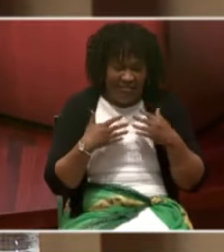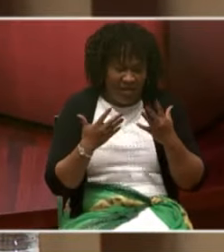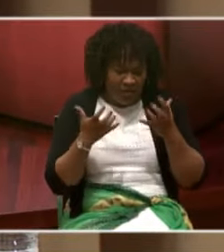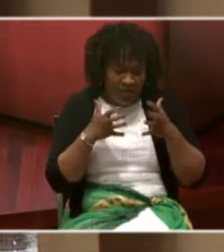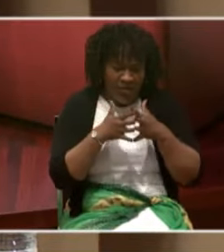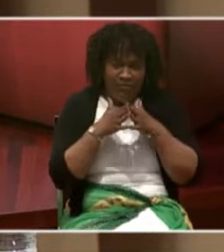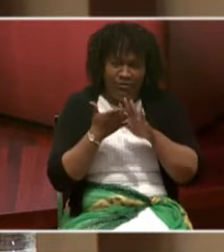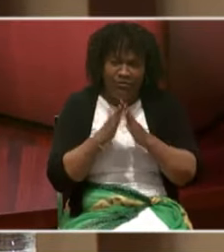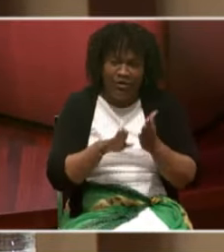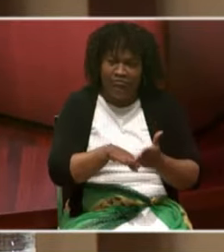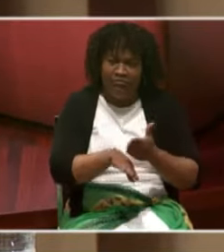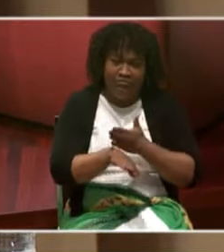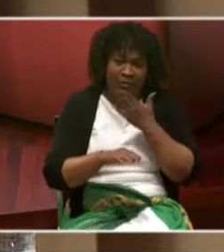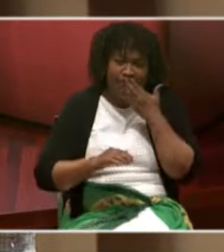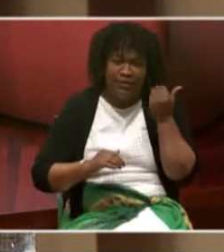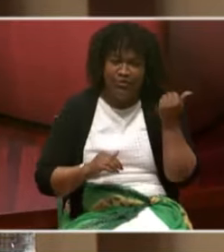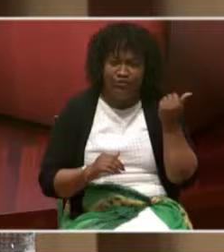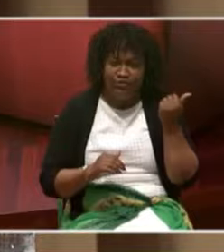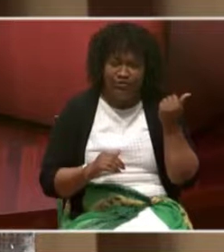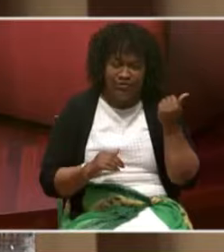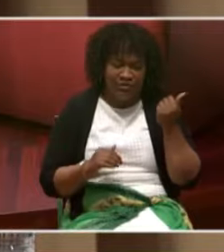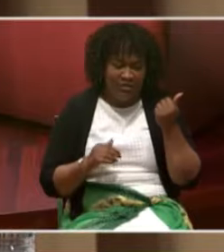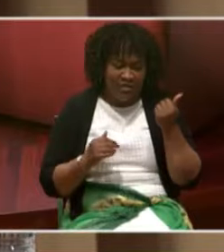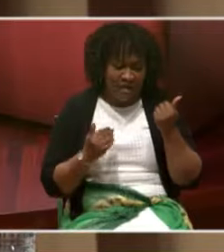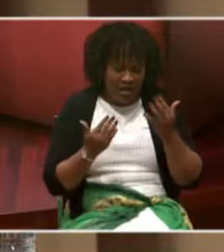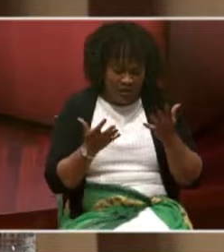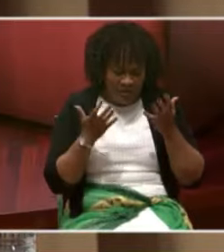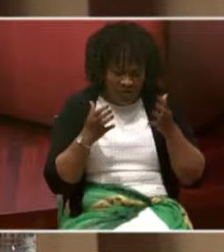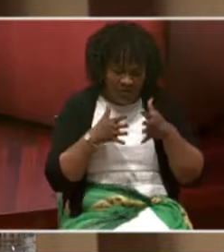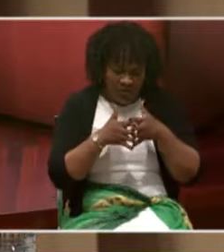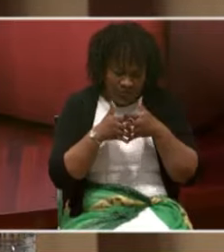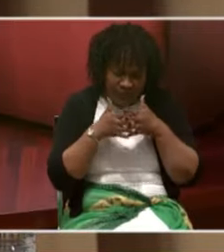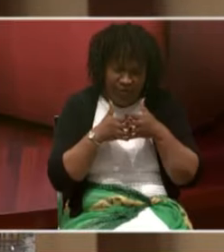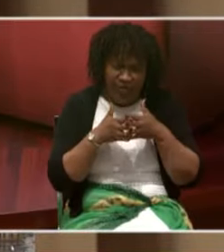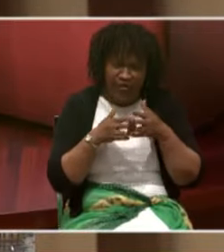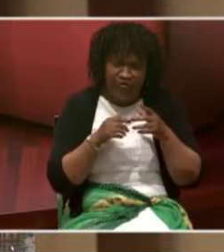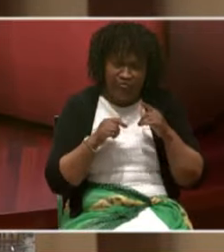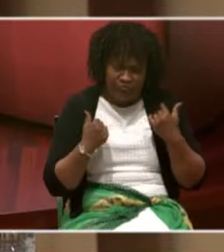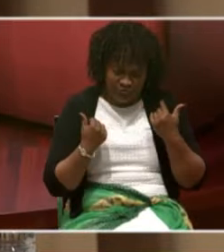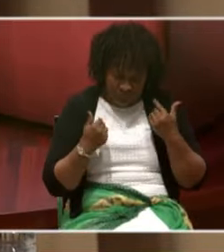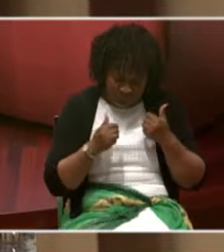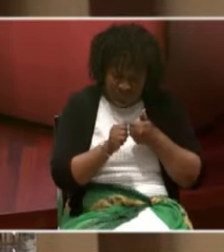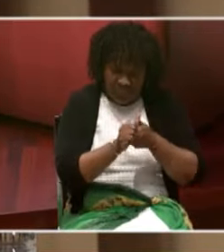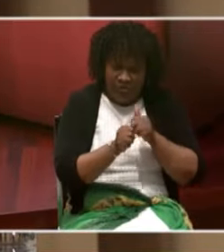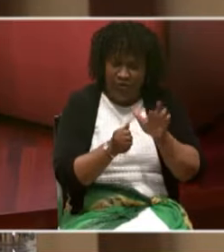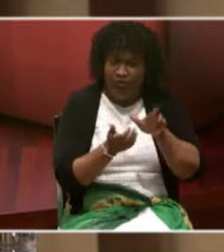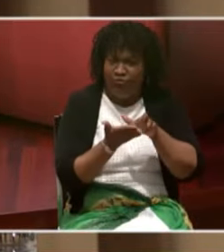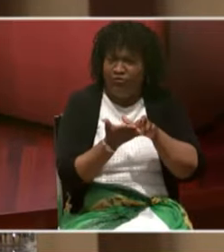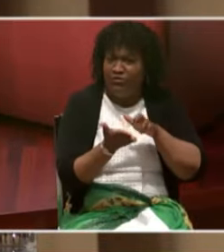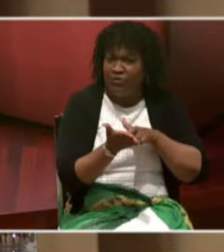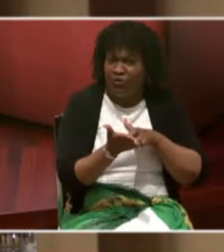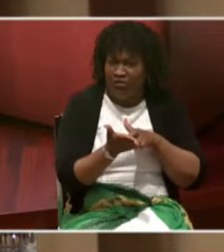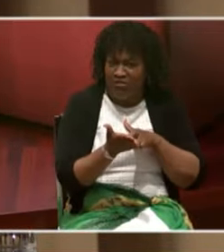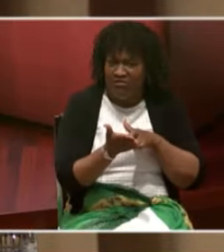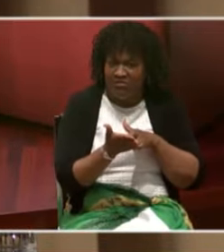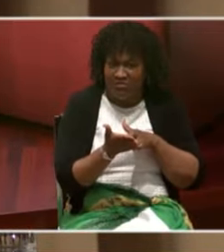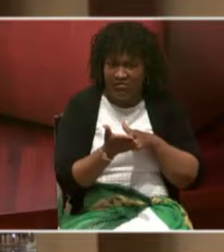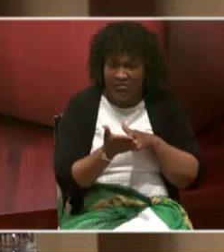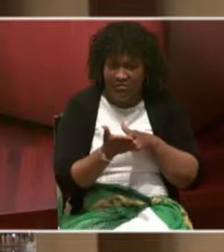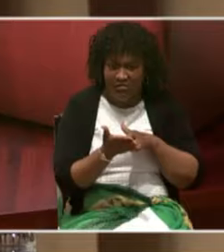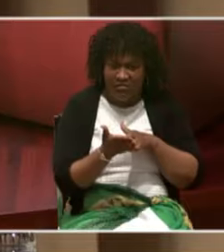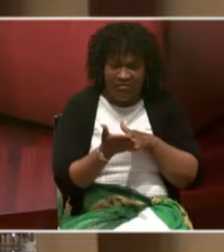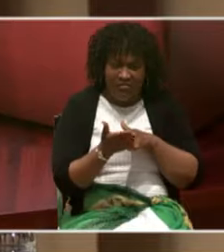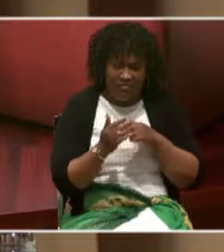in the march office in New York. And you can call up any time of night, any time of morning, and say,